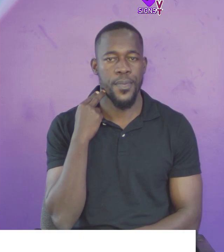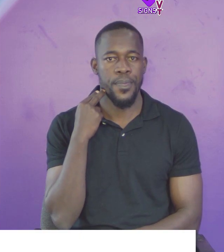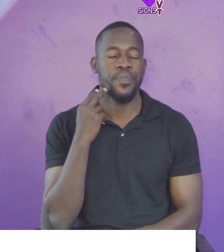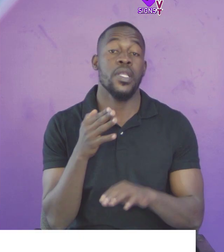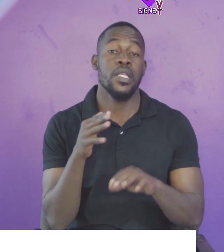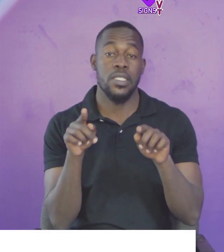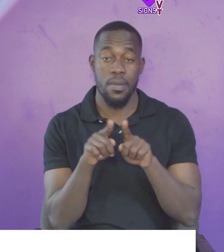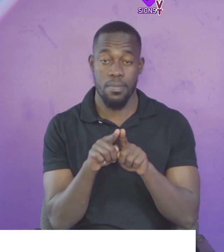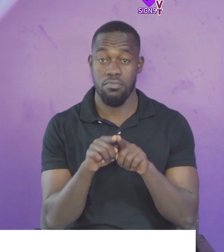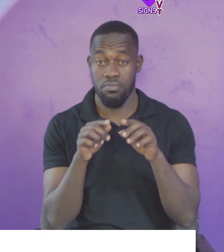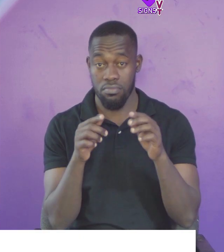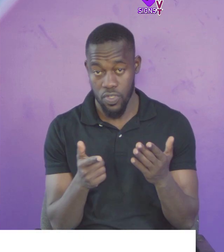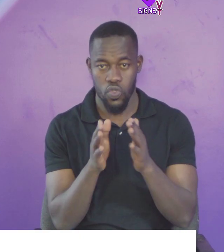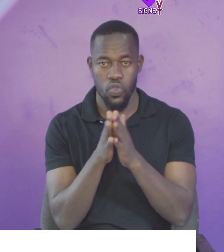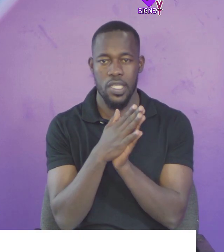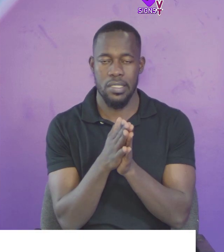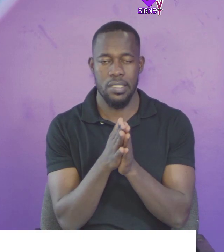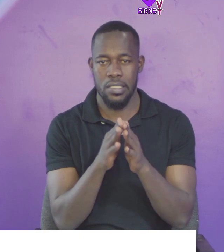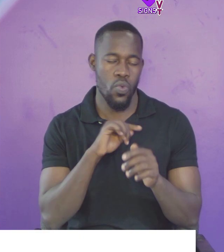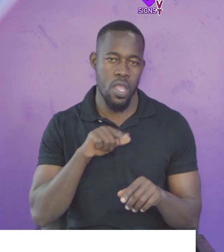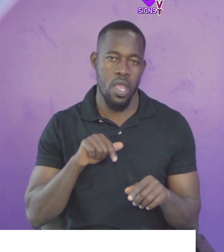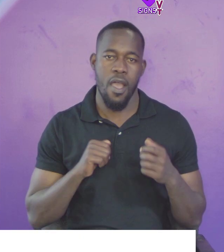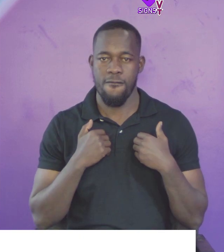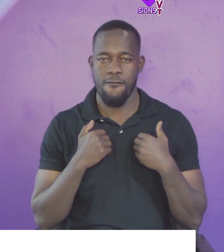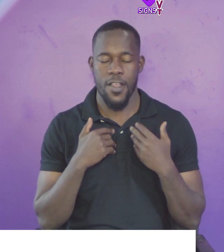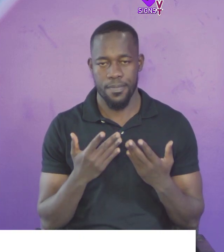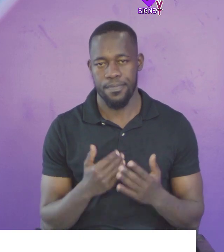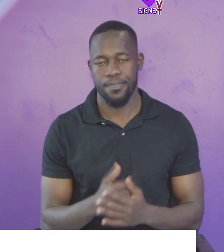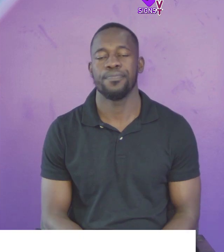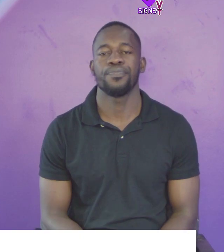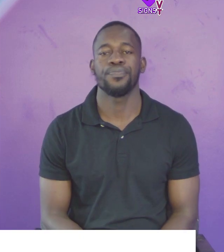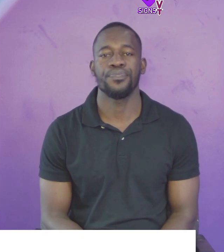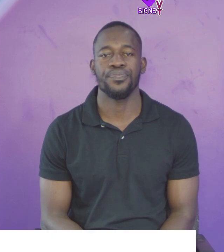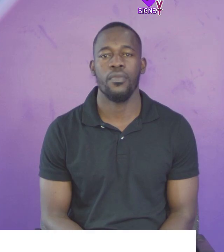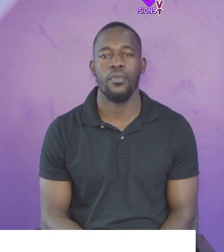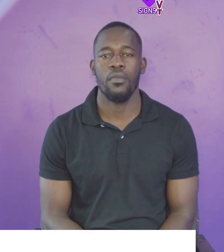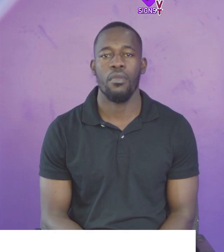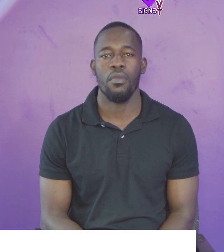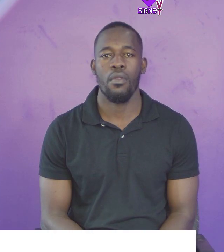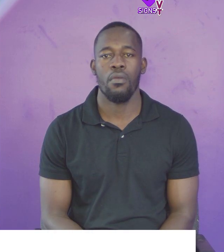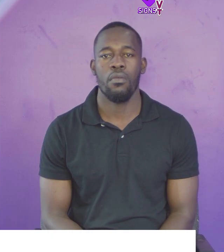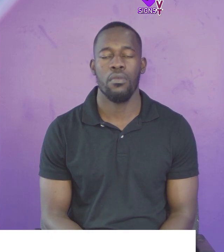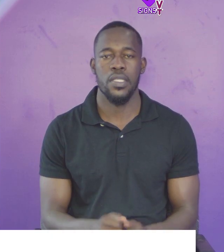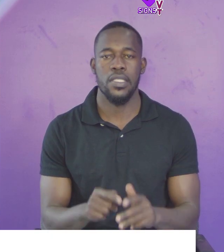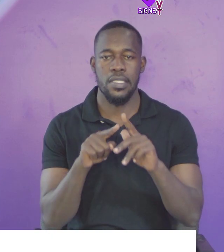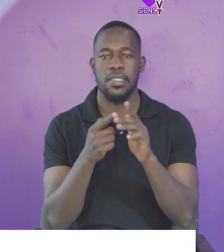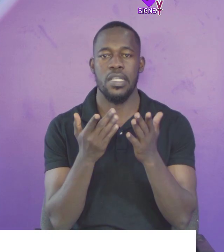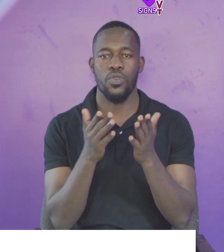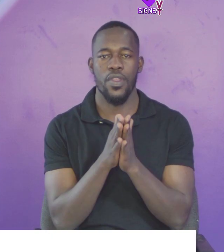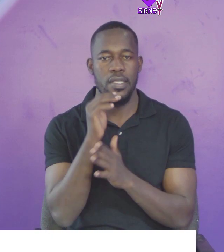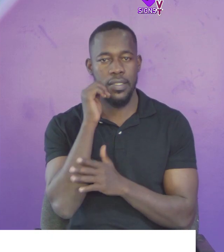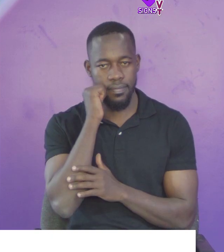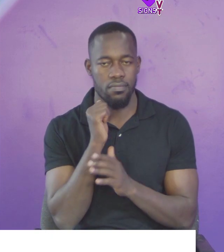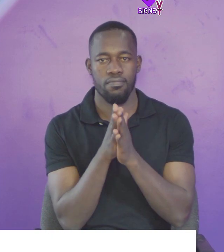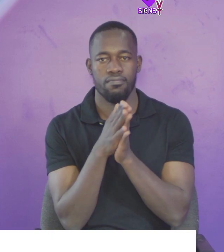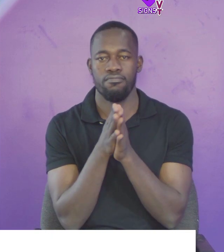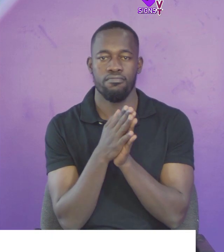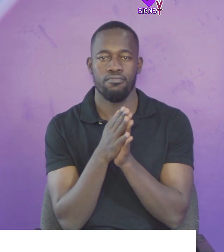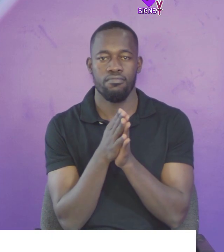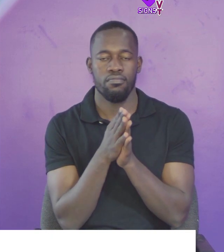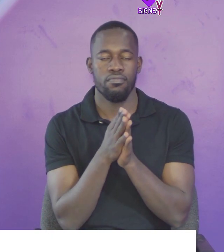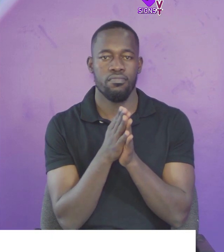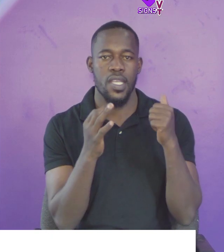and these are the stories that we have for you tonight. We begin on a sad note where